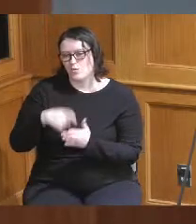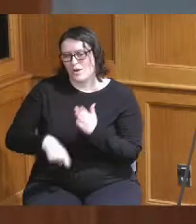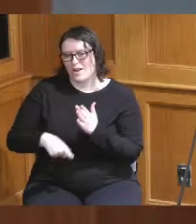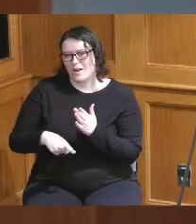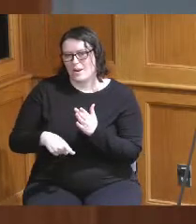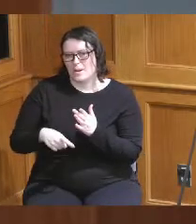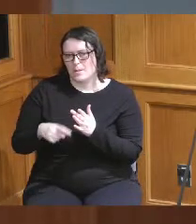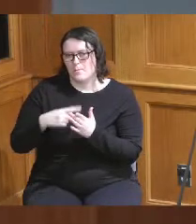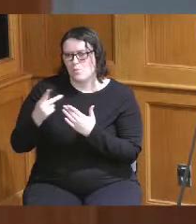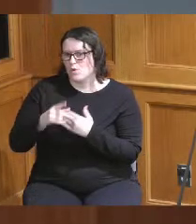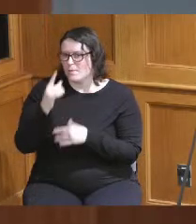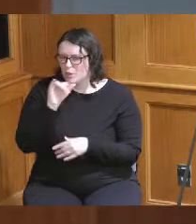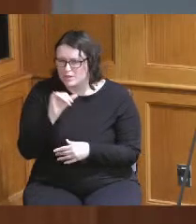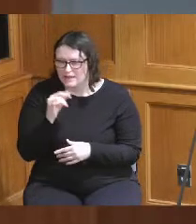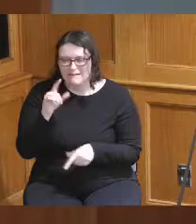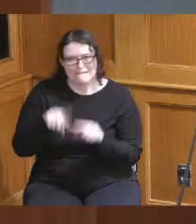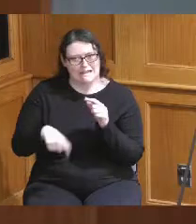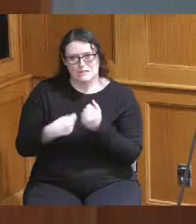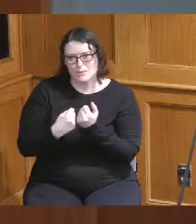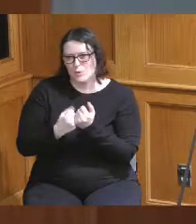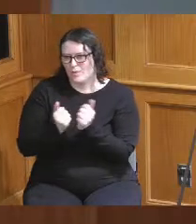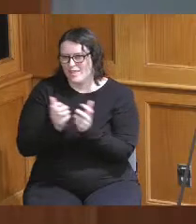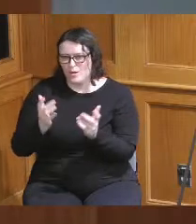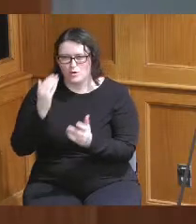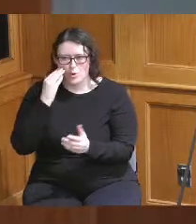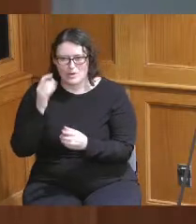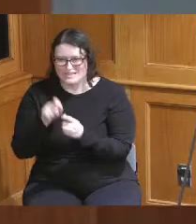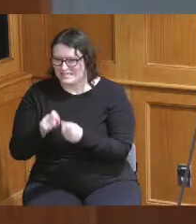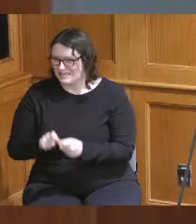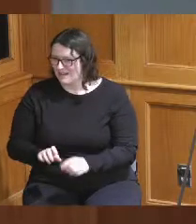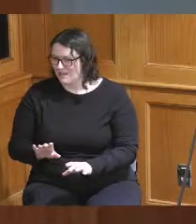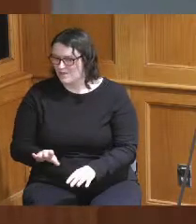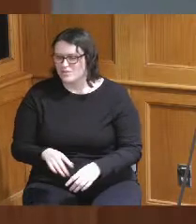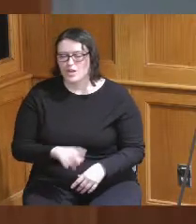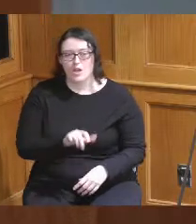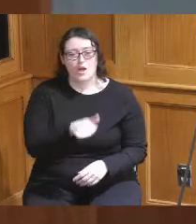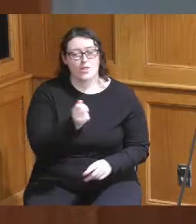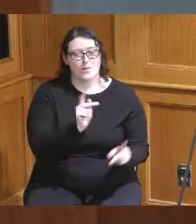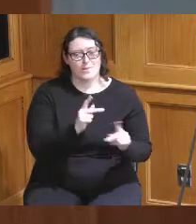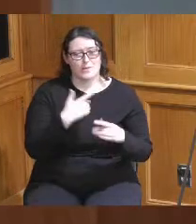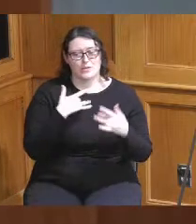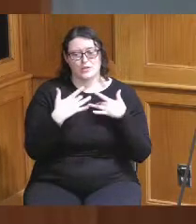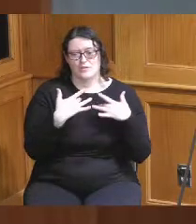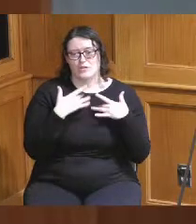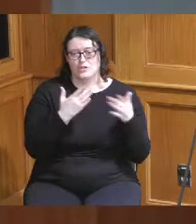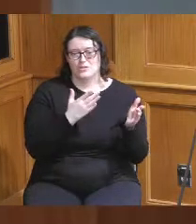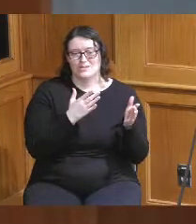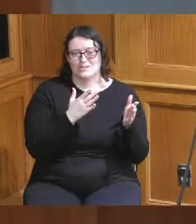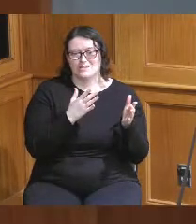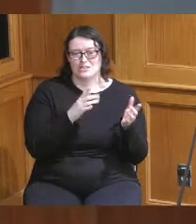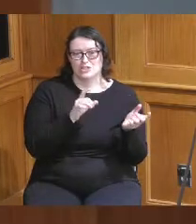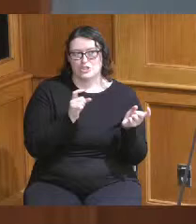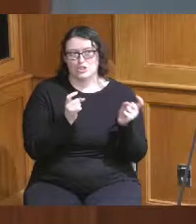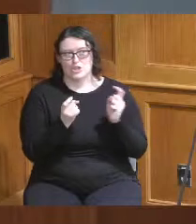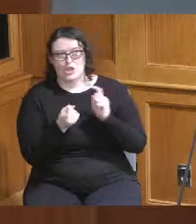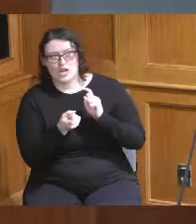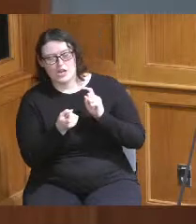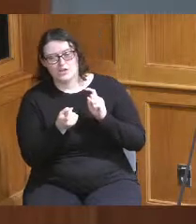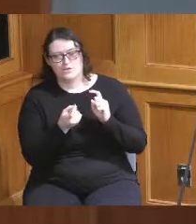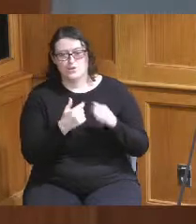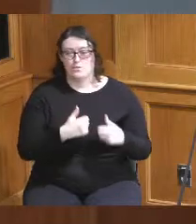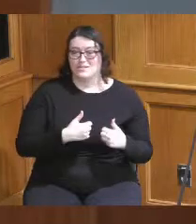without knowing those specifics. There were also some concerns about what the shift it would cause between residential and